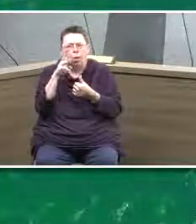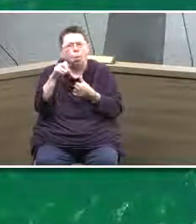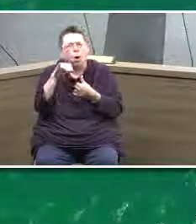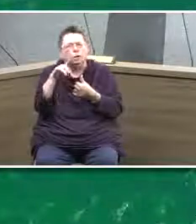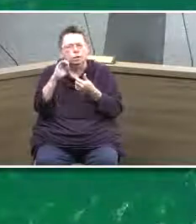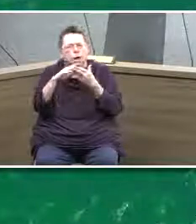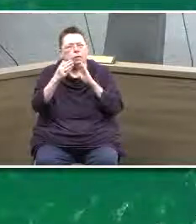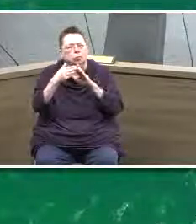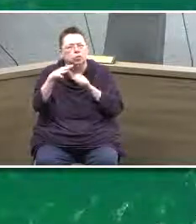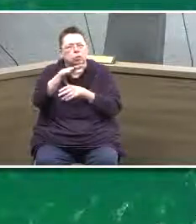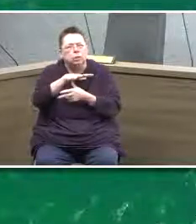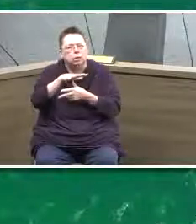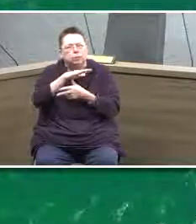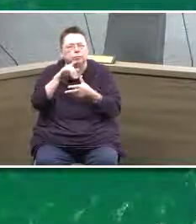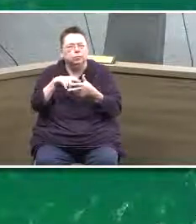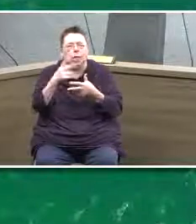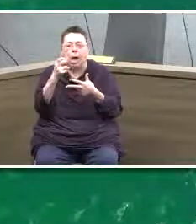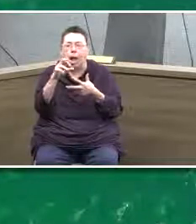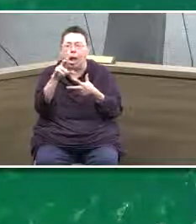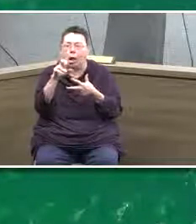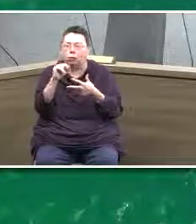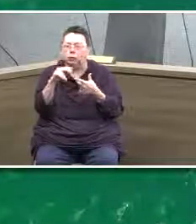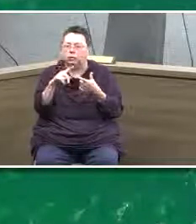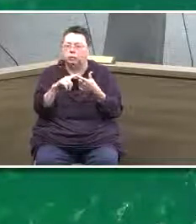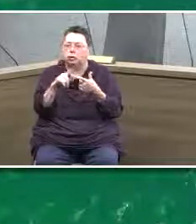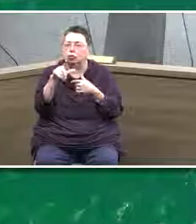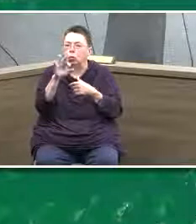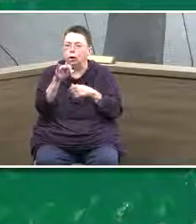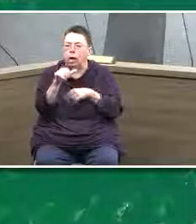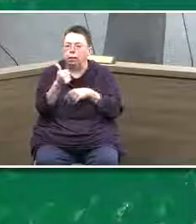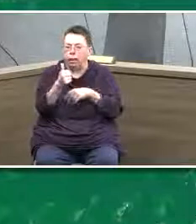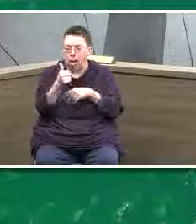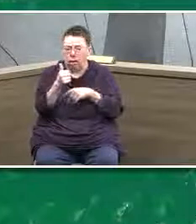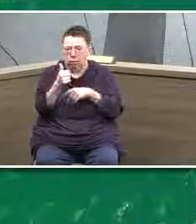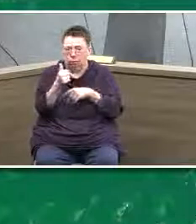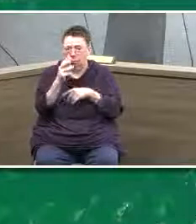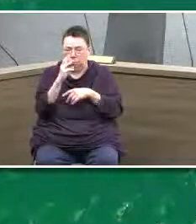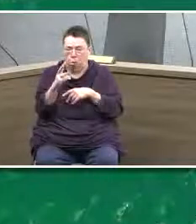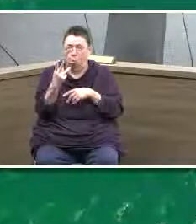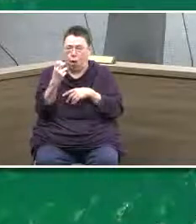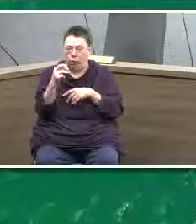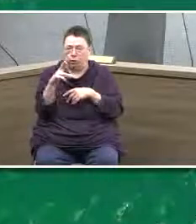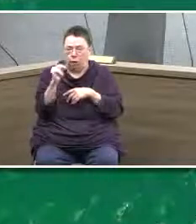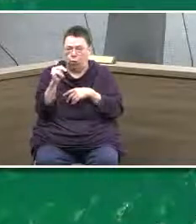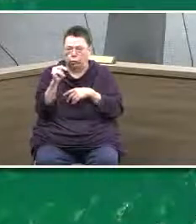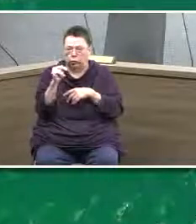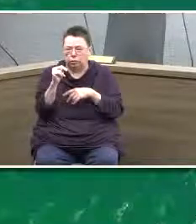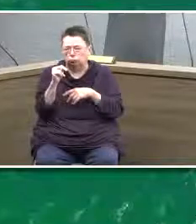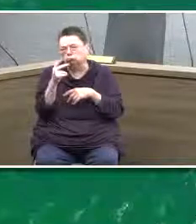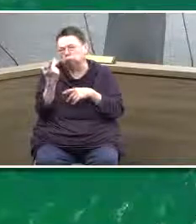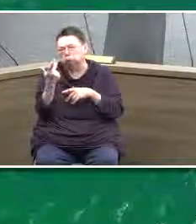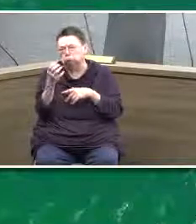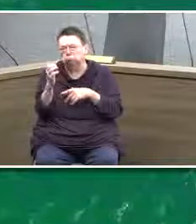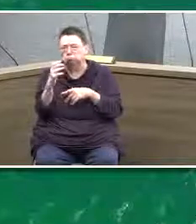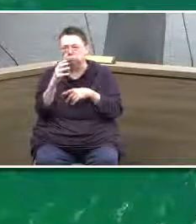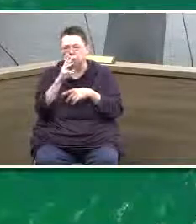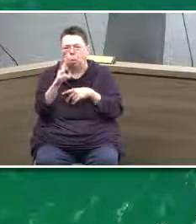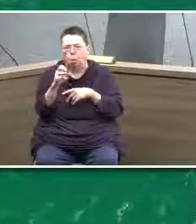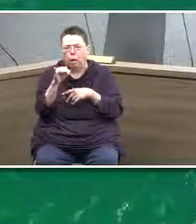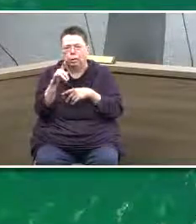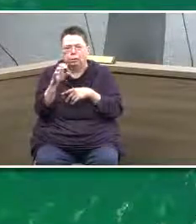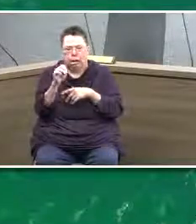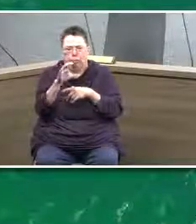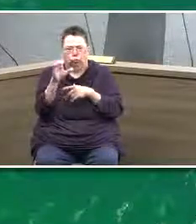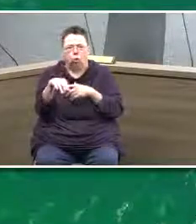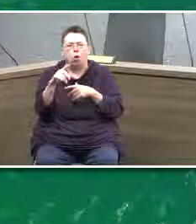community area. Harrison Courts is located at 2910 West Harrison on the west side of